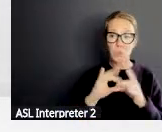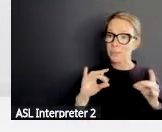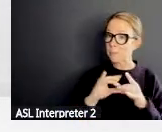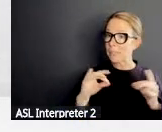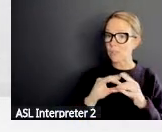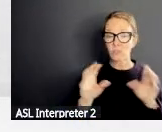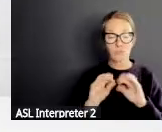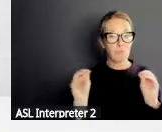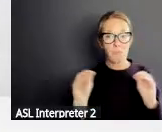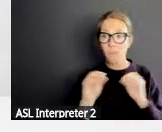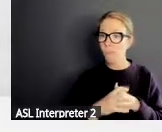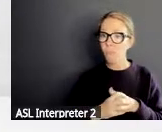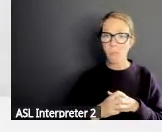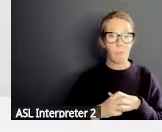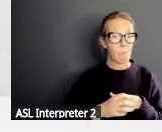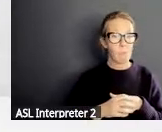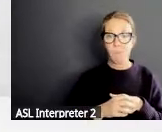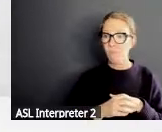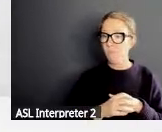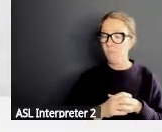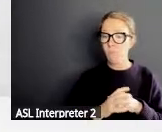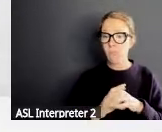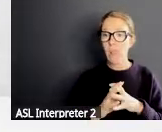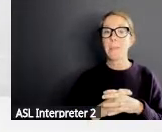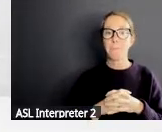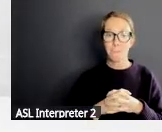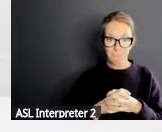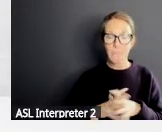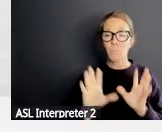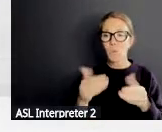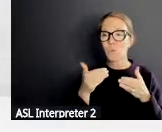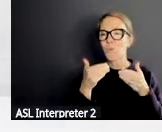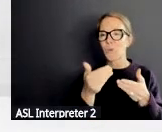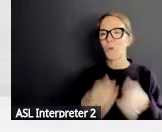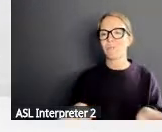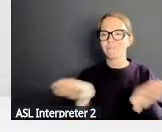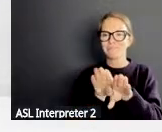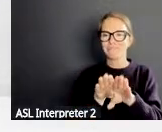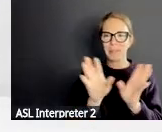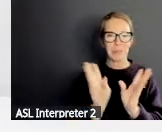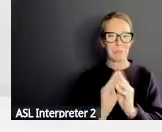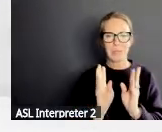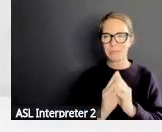time who wishes to provide testimony, we will now close this public hearing.